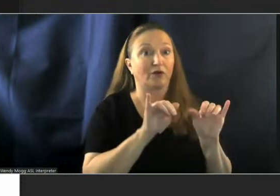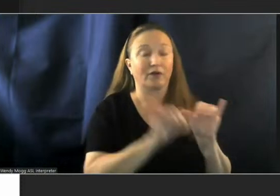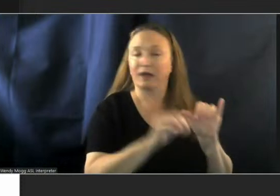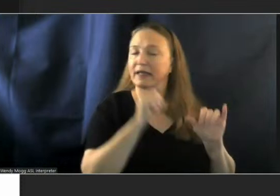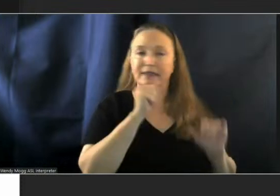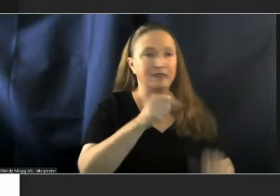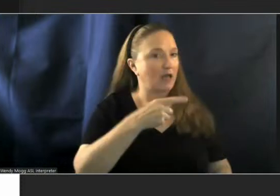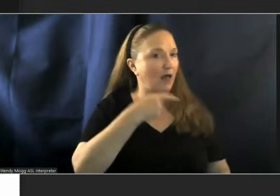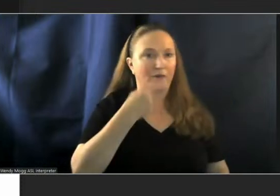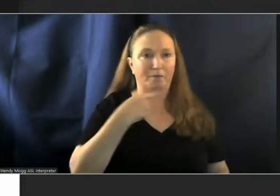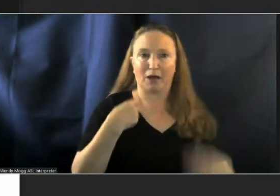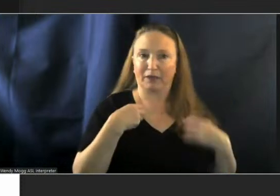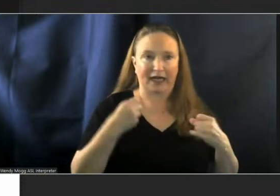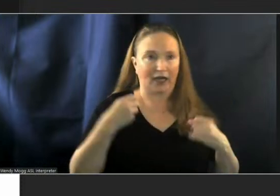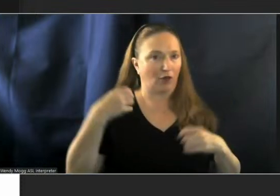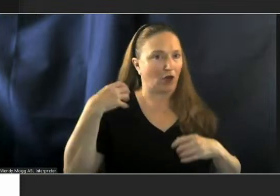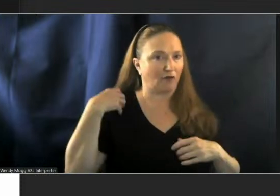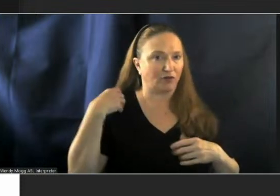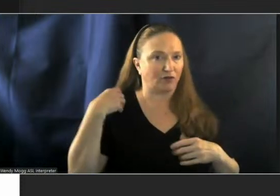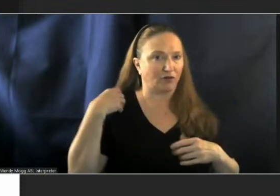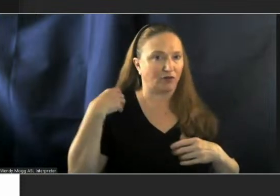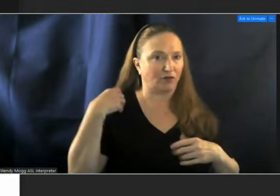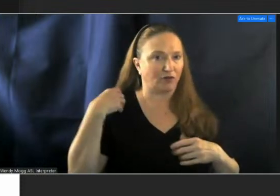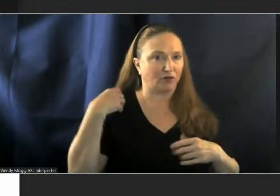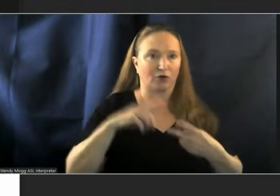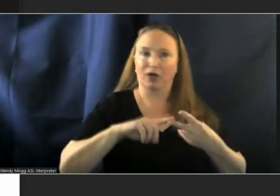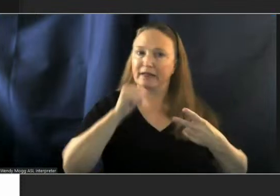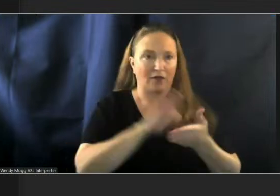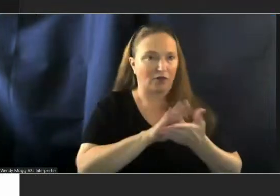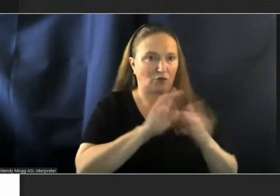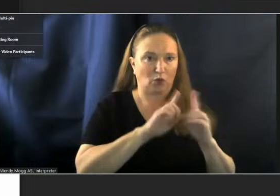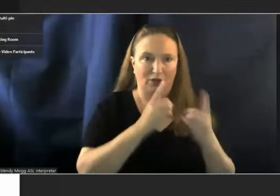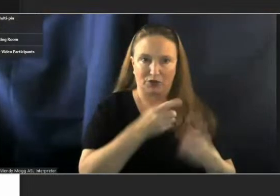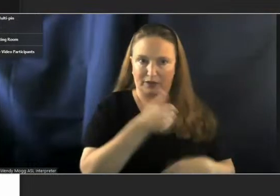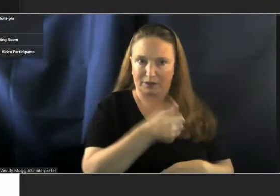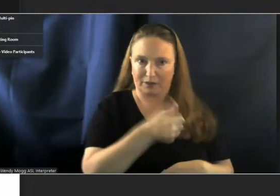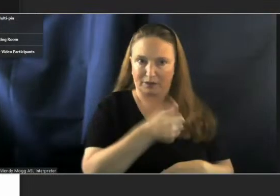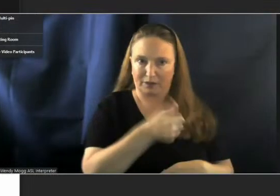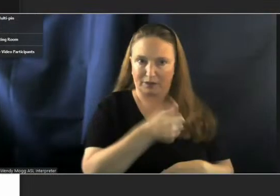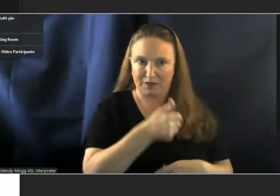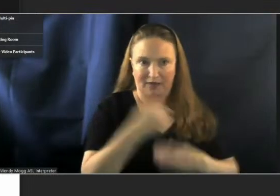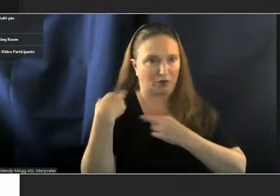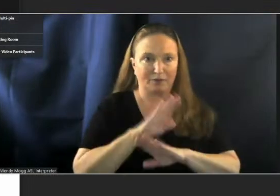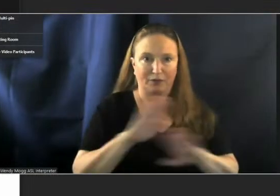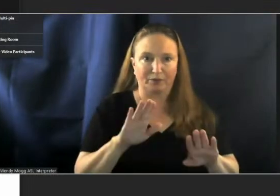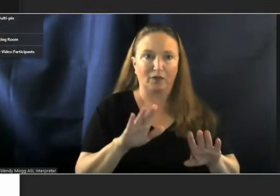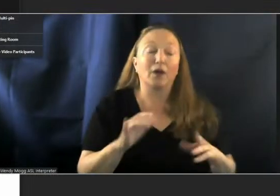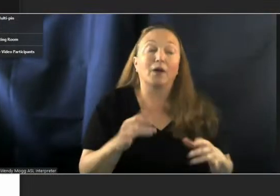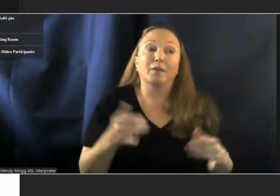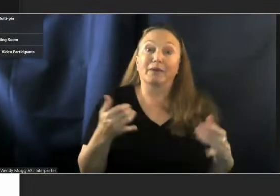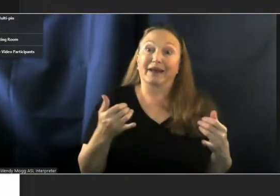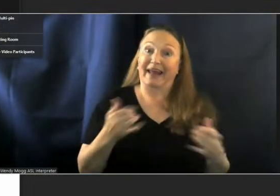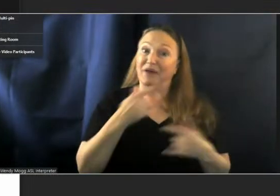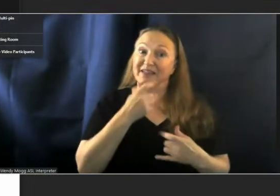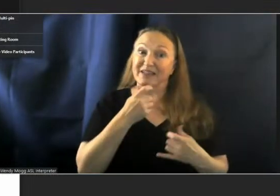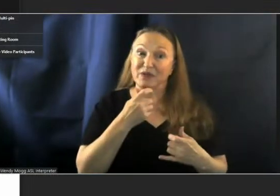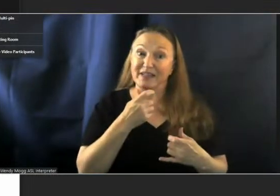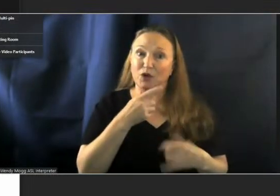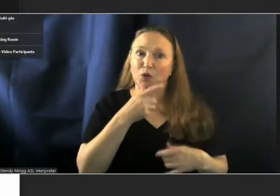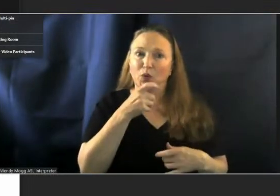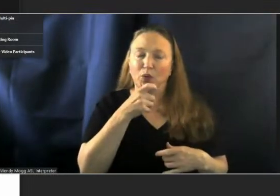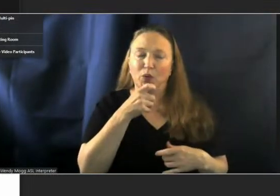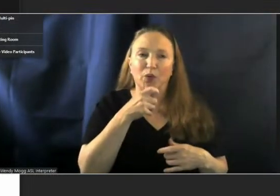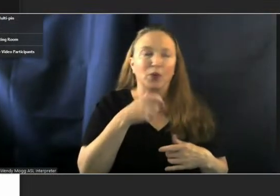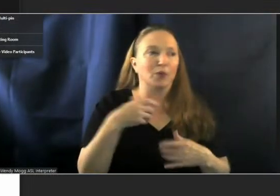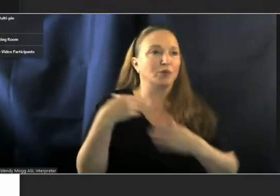health officer or the school district themselves. Now, the interesting thing now, though, is who enforces the guidance are